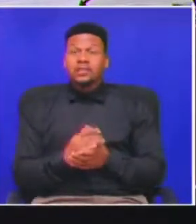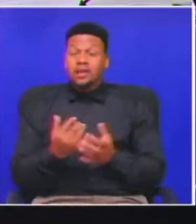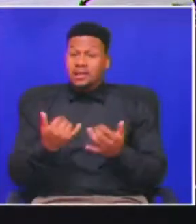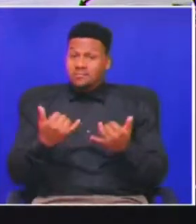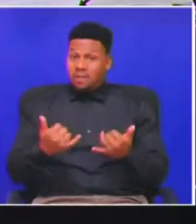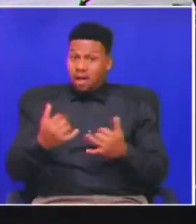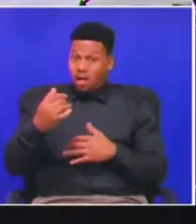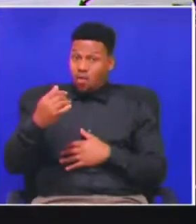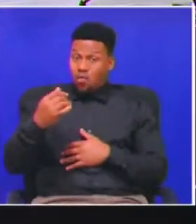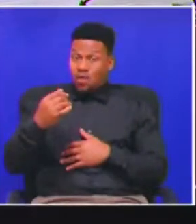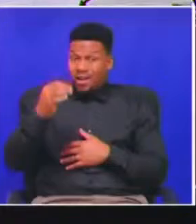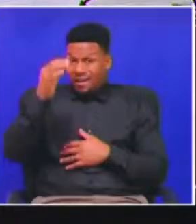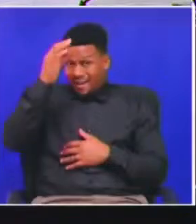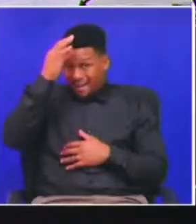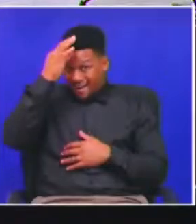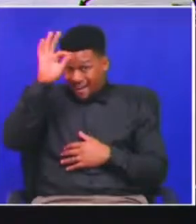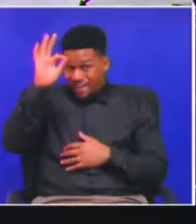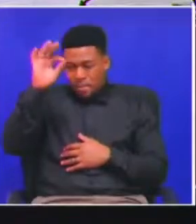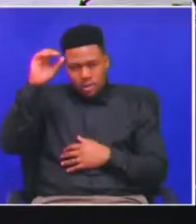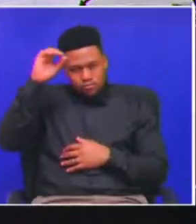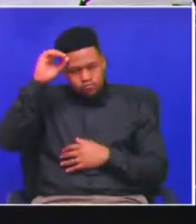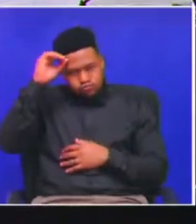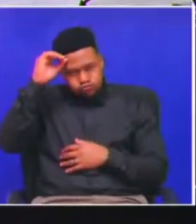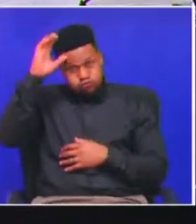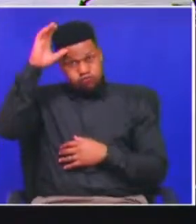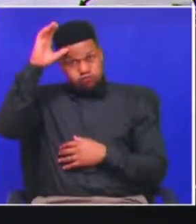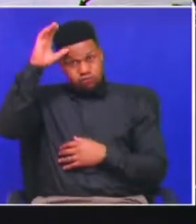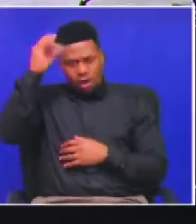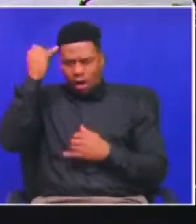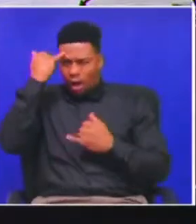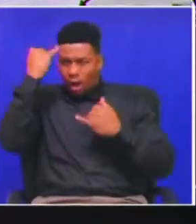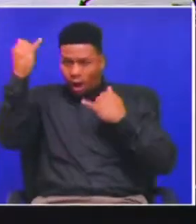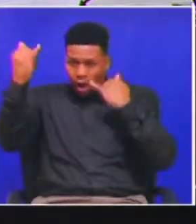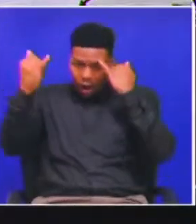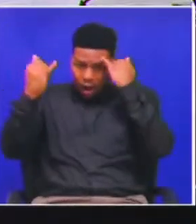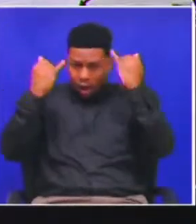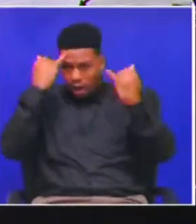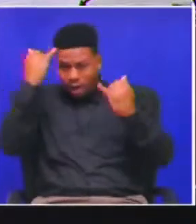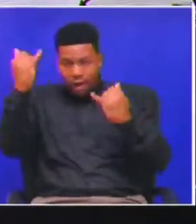intelligent and an innovative player in the